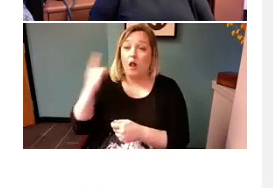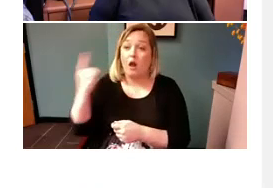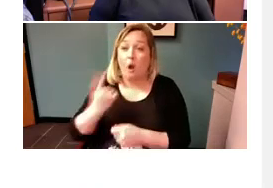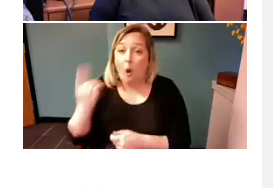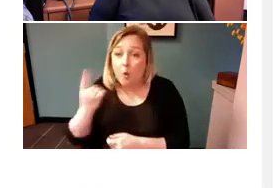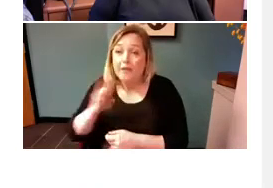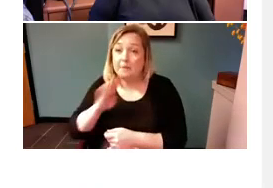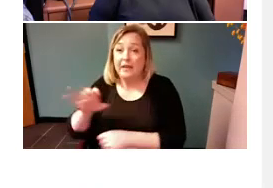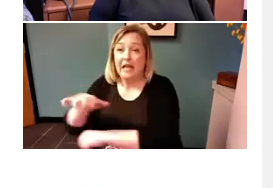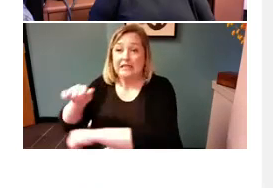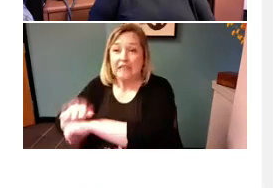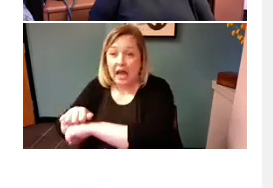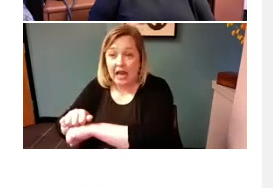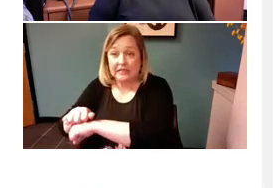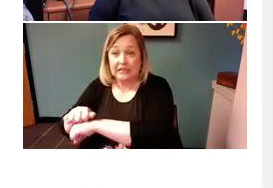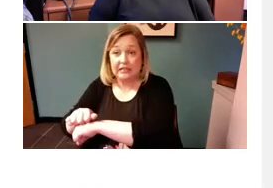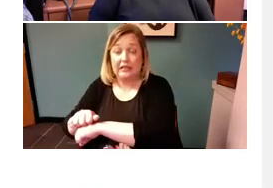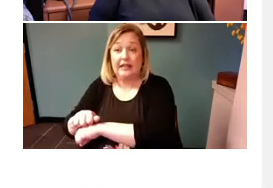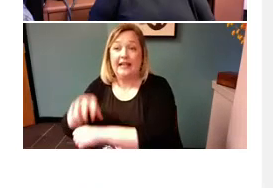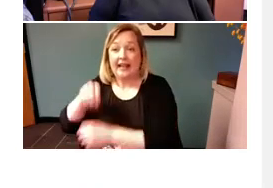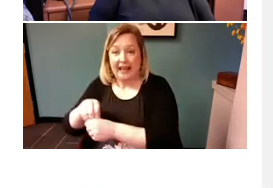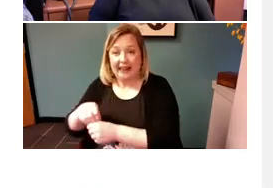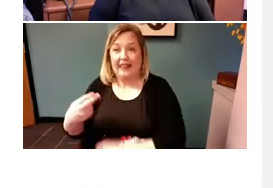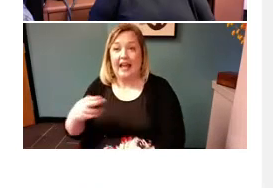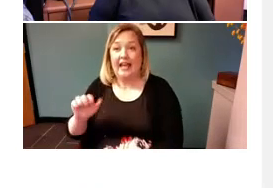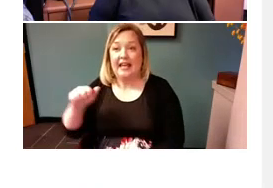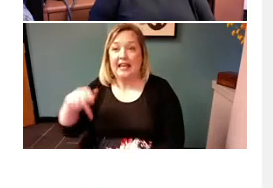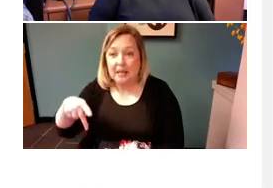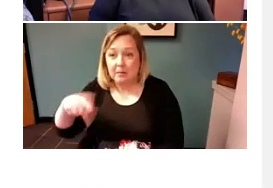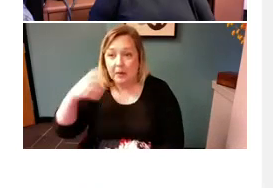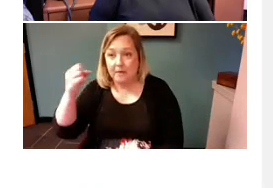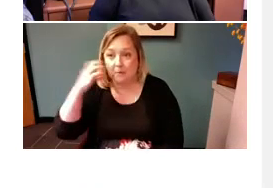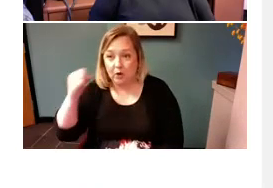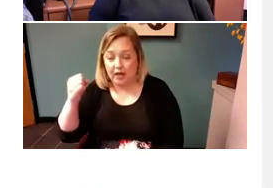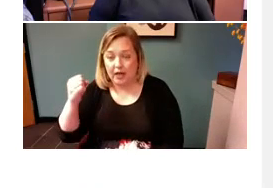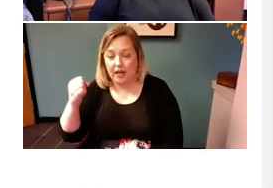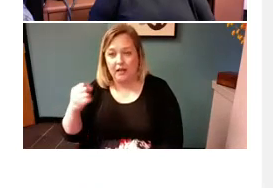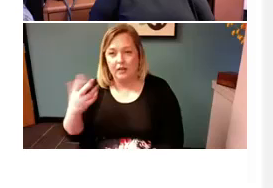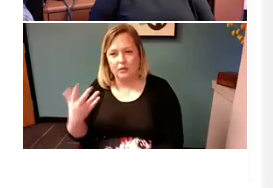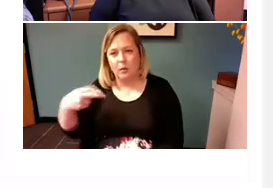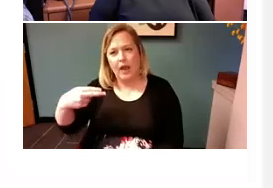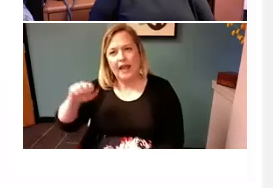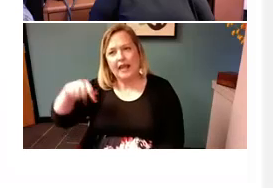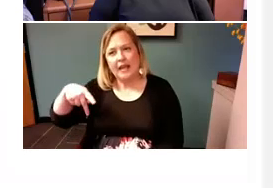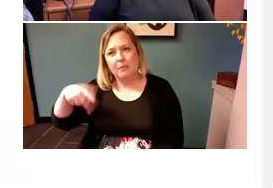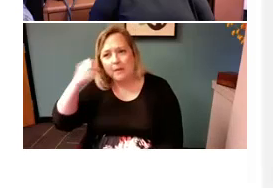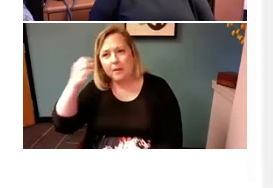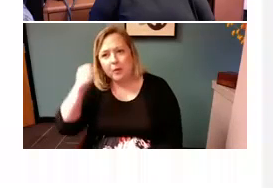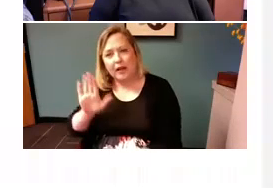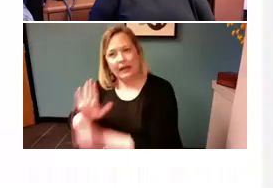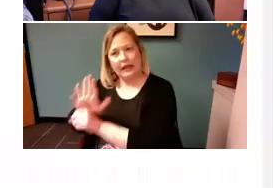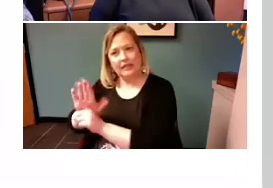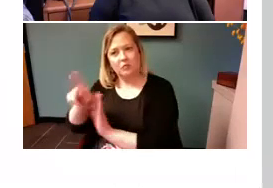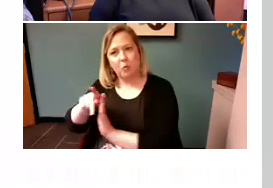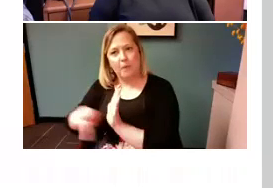Now, what is the property of the heap memory? So let's have a program, a complete program, int